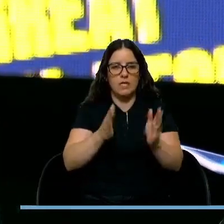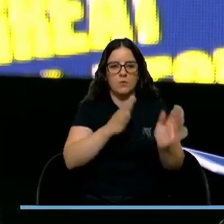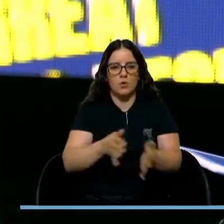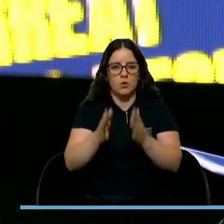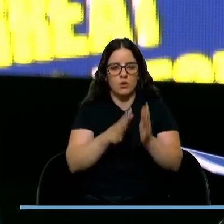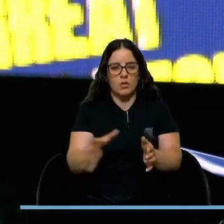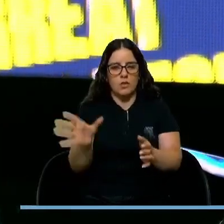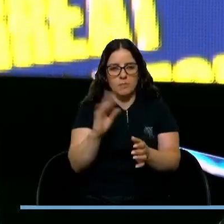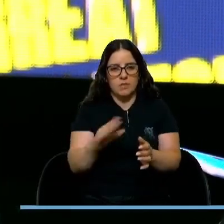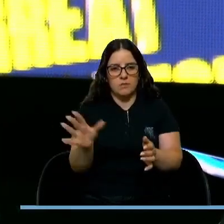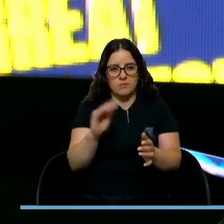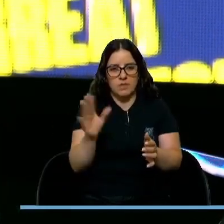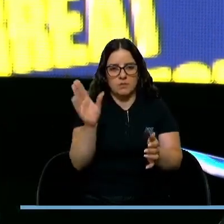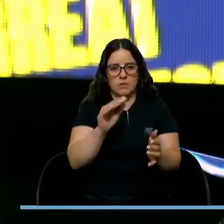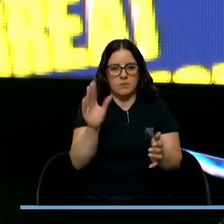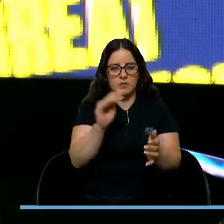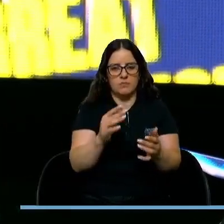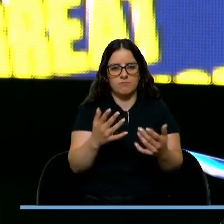more.